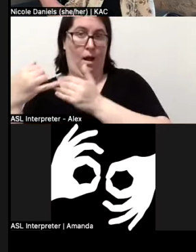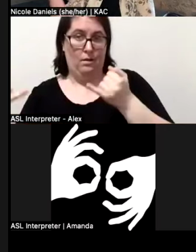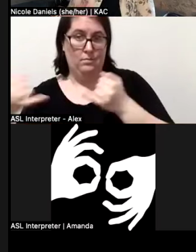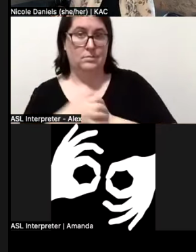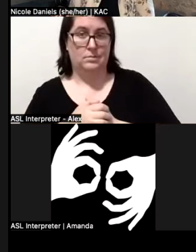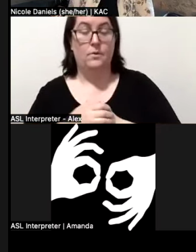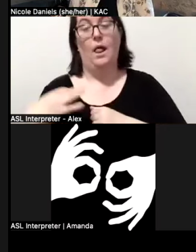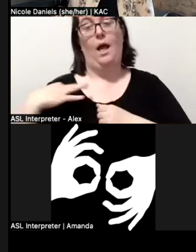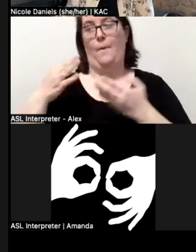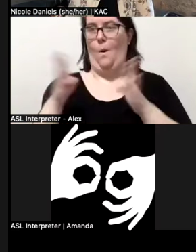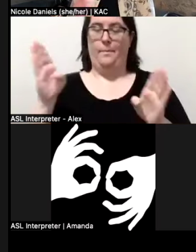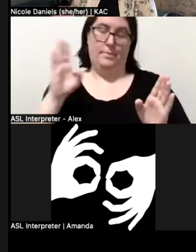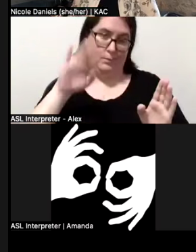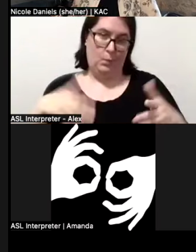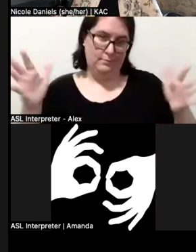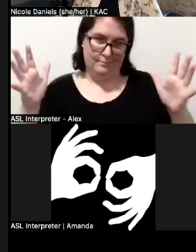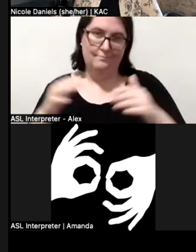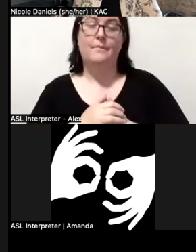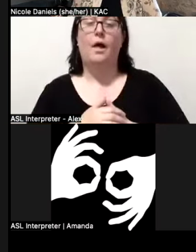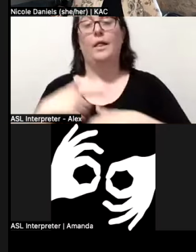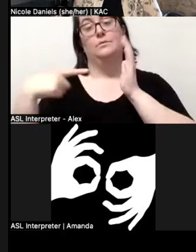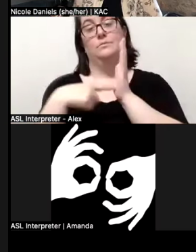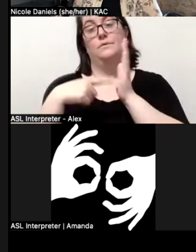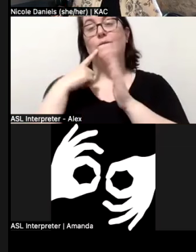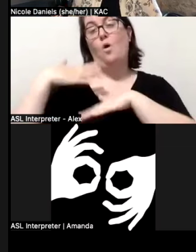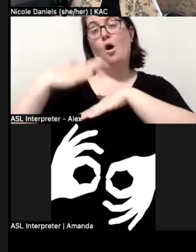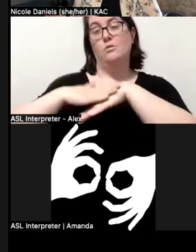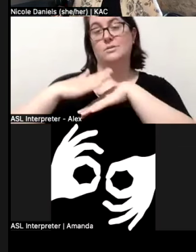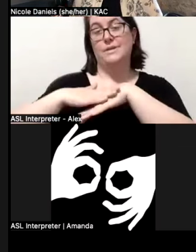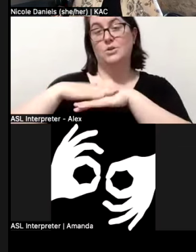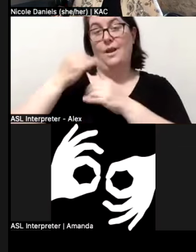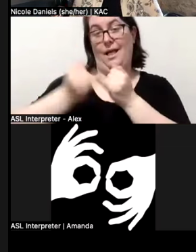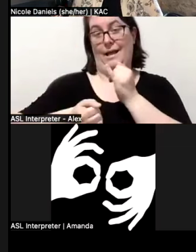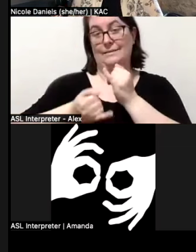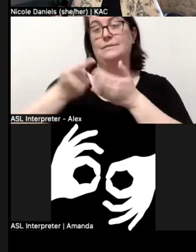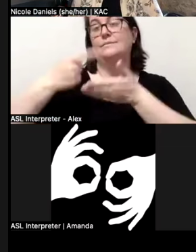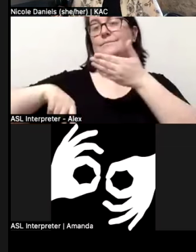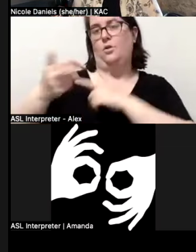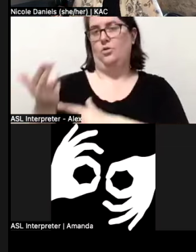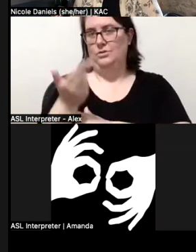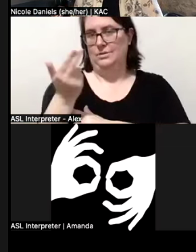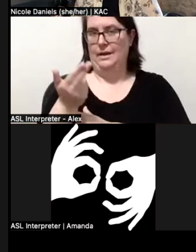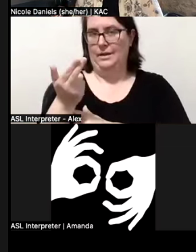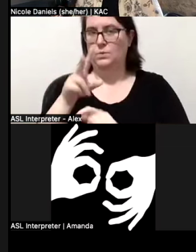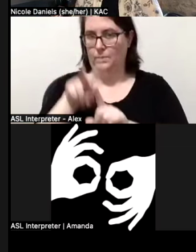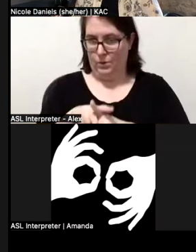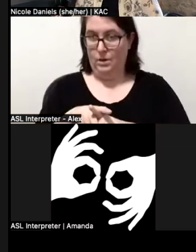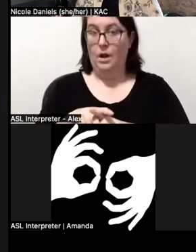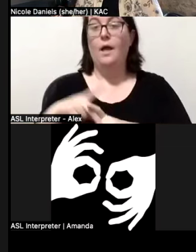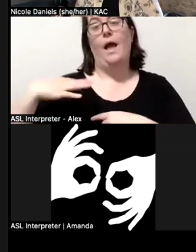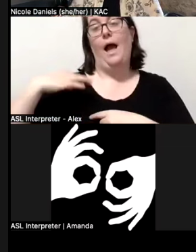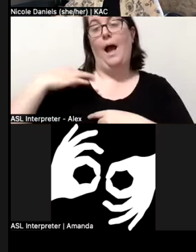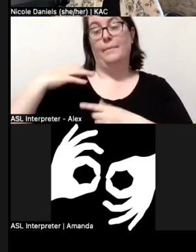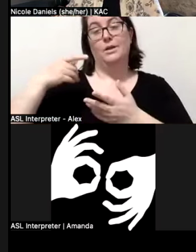Applications are open, you obviously know that. The deadline to book a consultation is next Thursday, and the application deadline is Thursday,